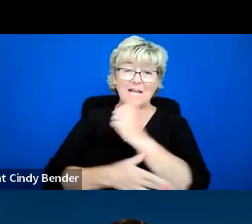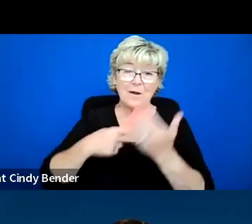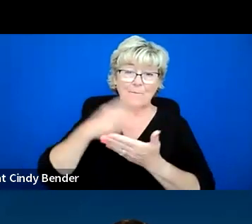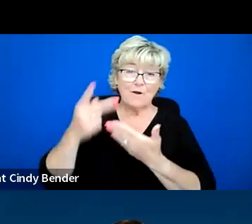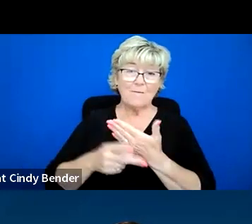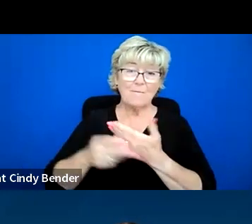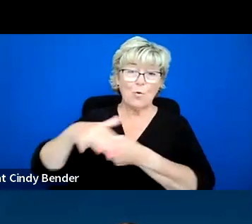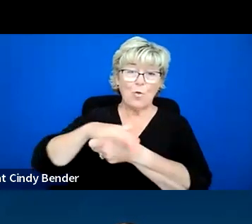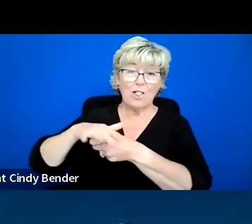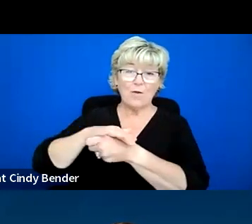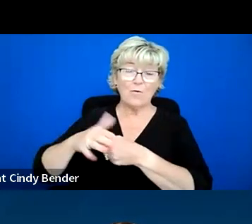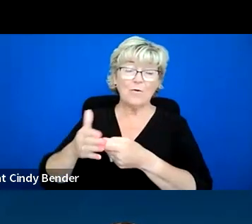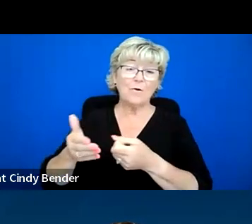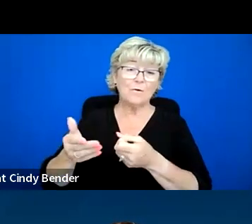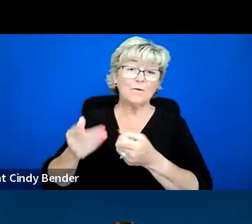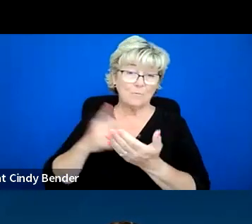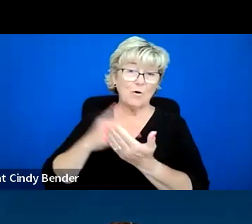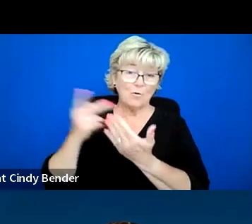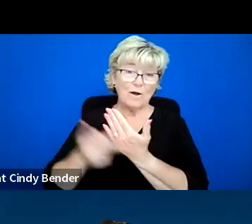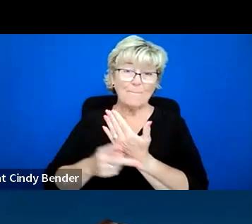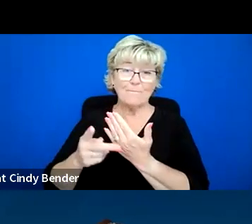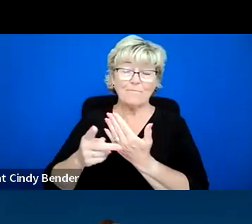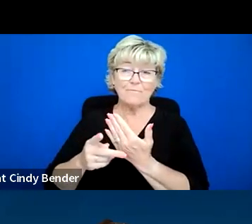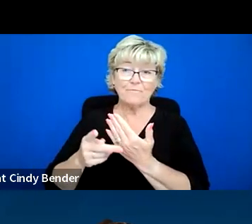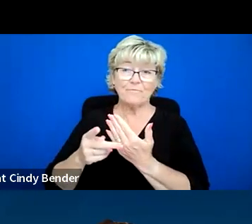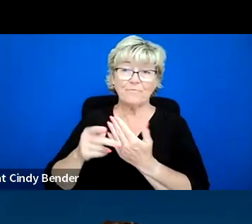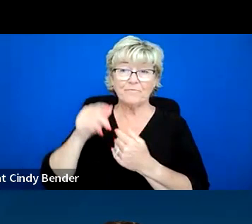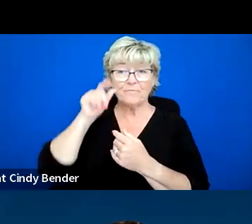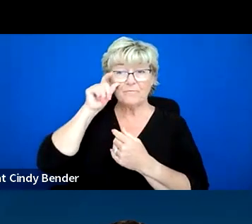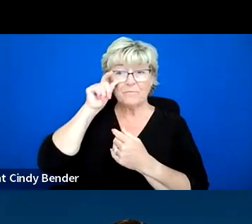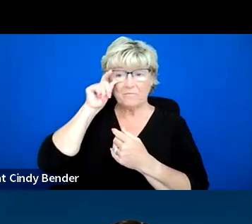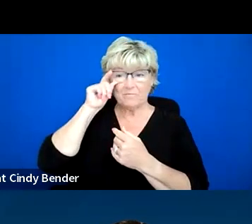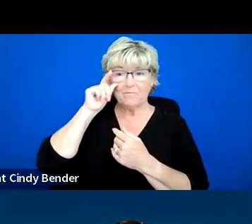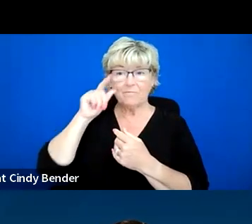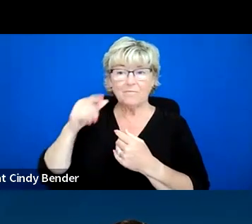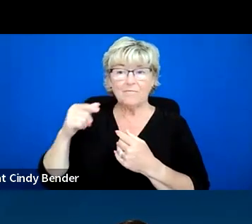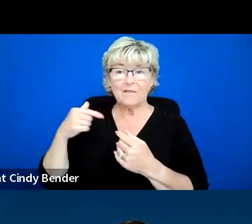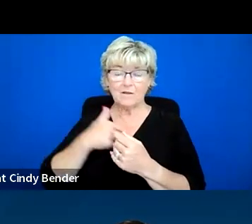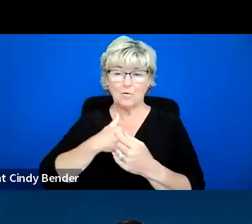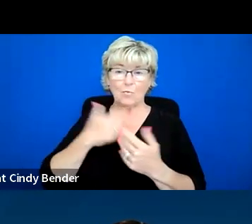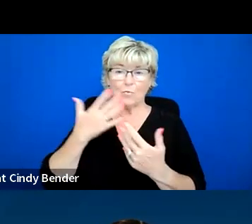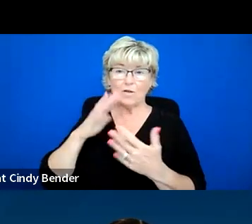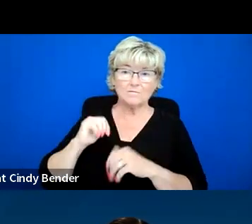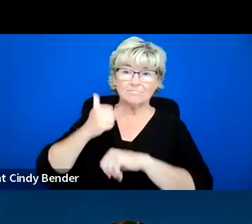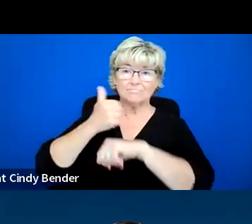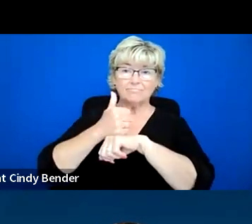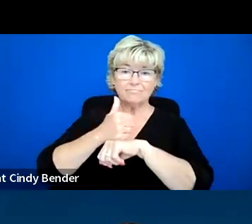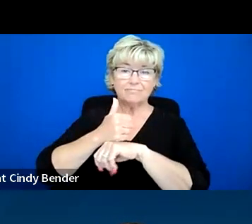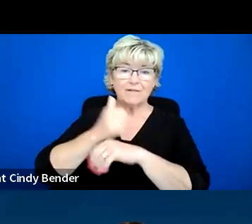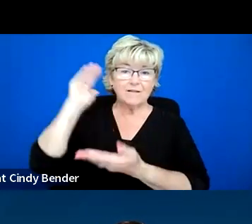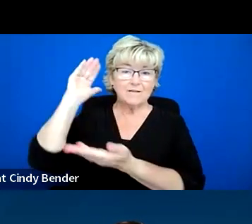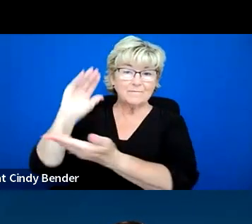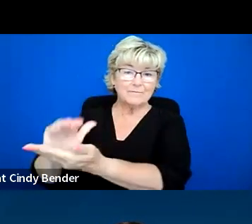local programs so that we are a next step in escalation, and we're not just the